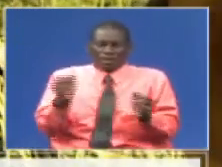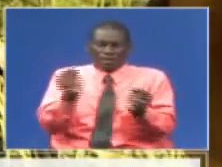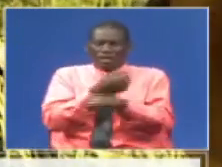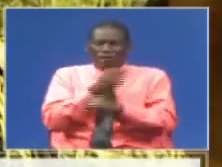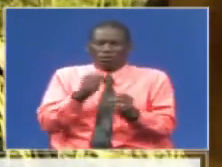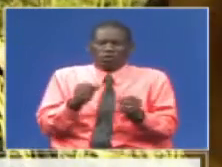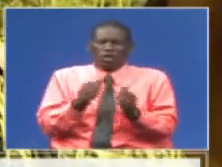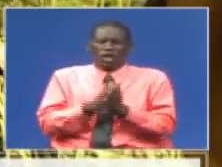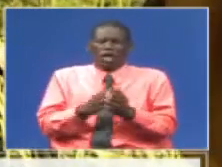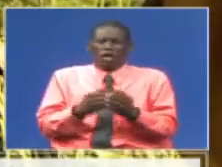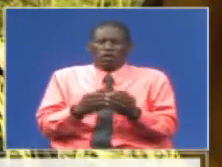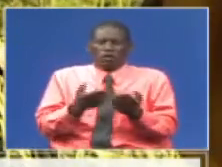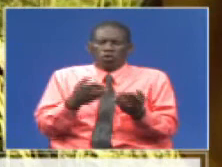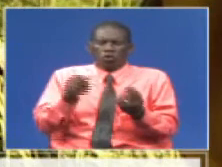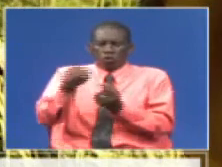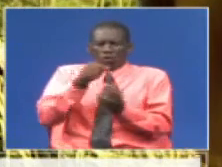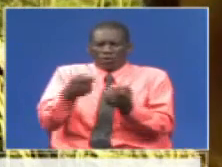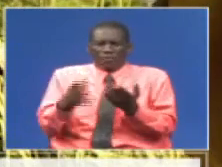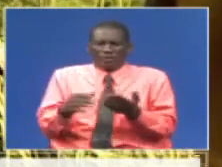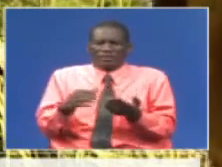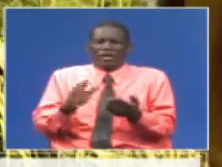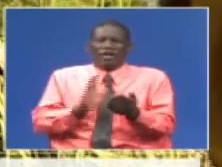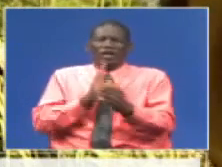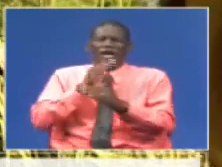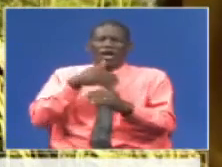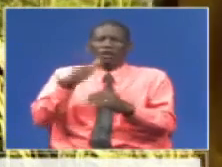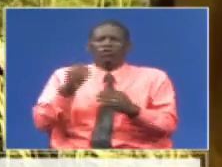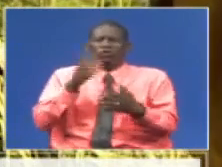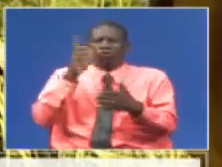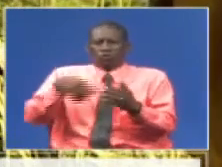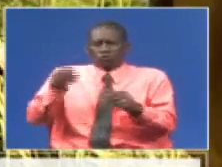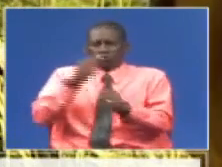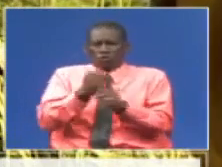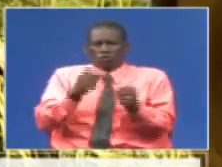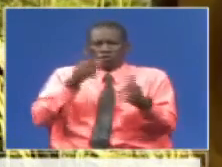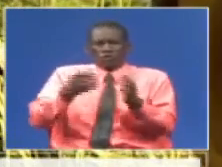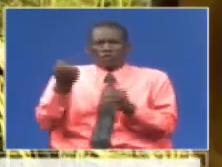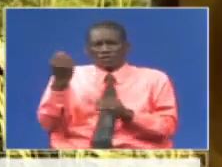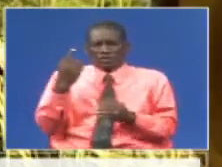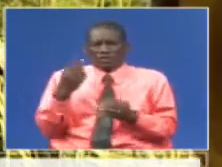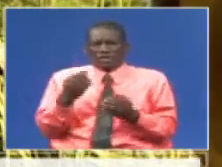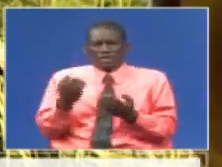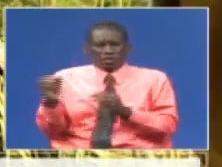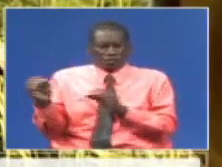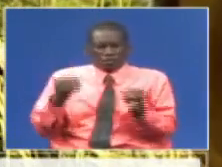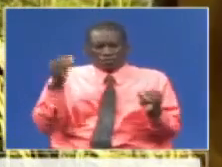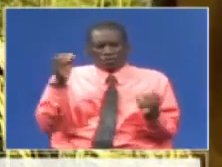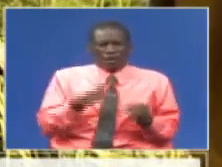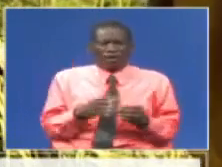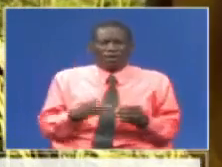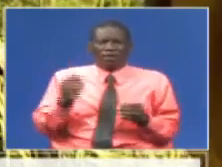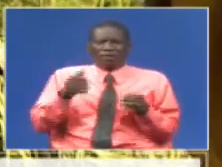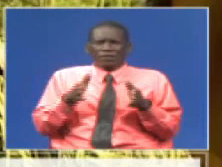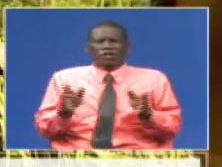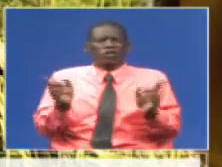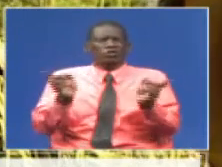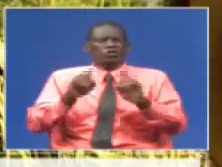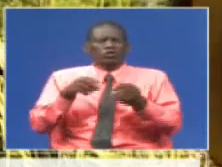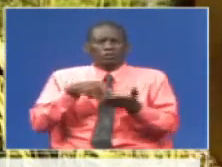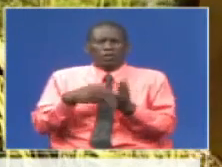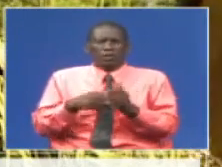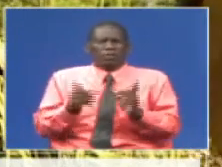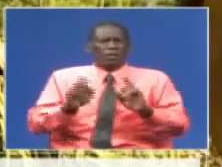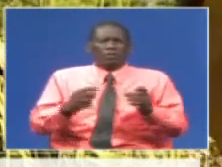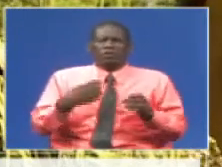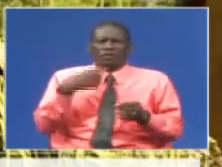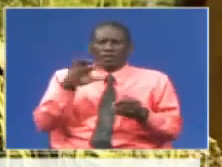the scope of what we do and what we understand, and to reel ourselves back in. This, by the way, does not mean, I'm not calling